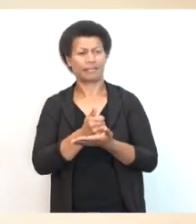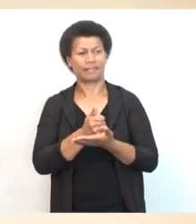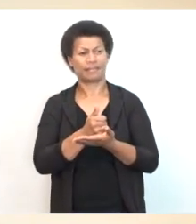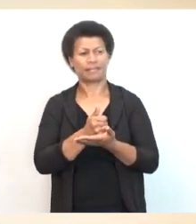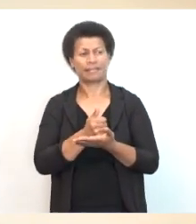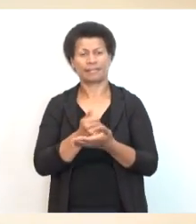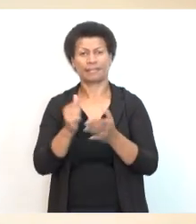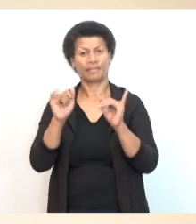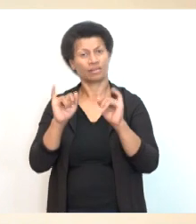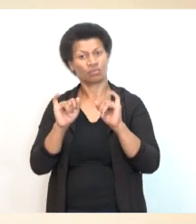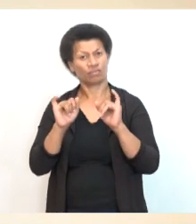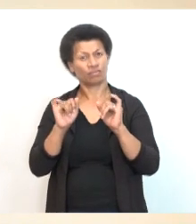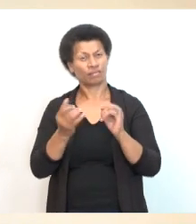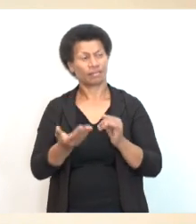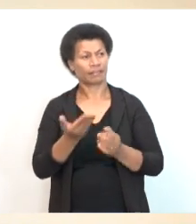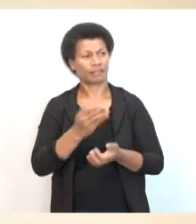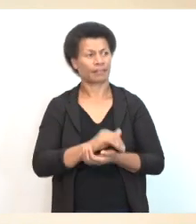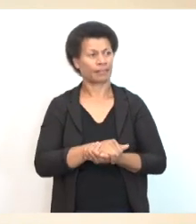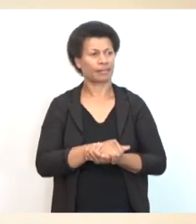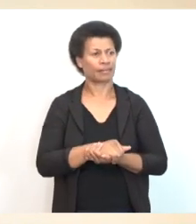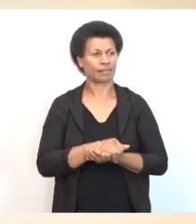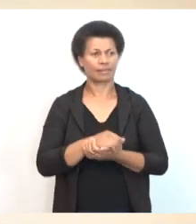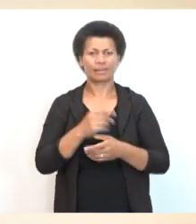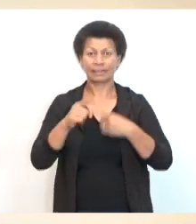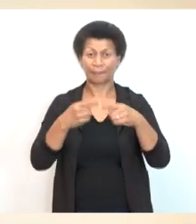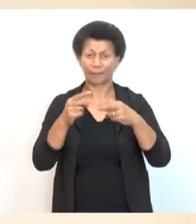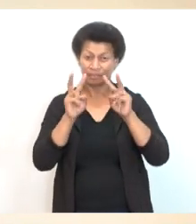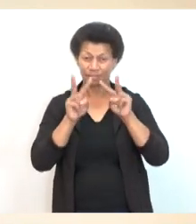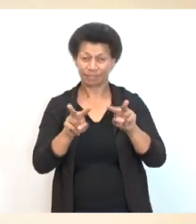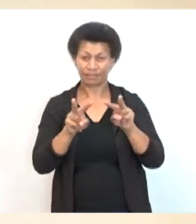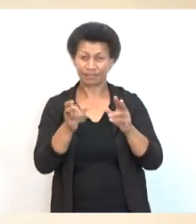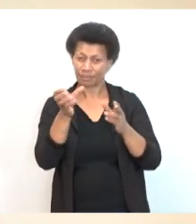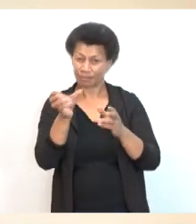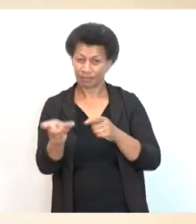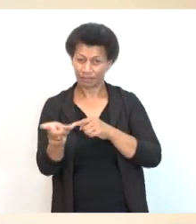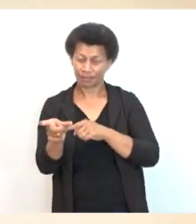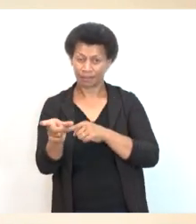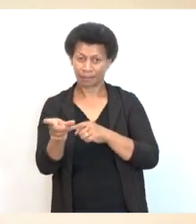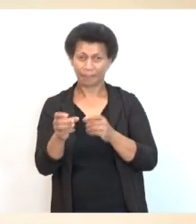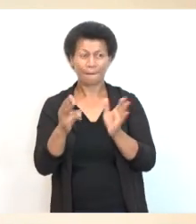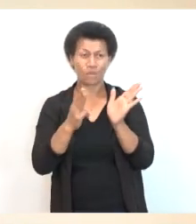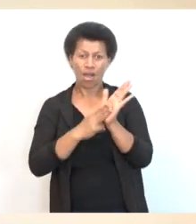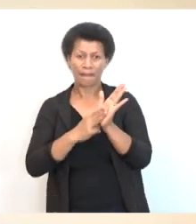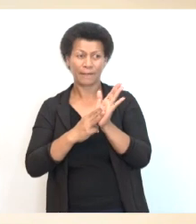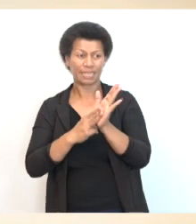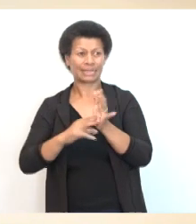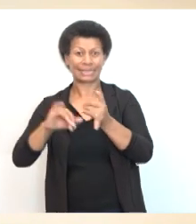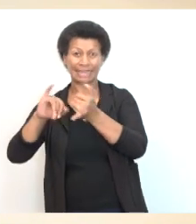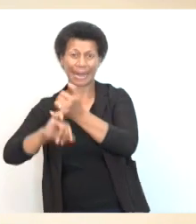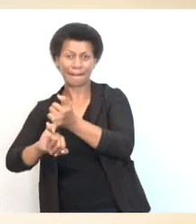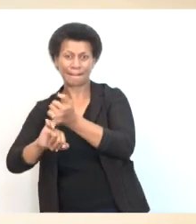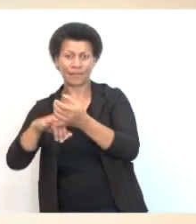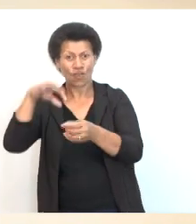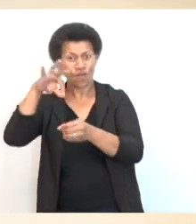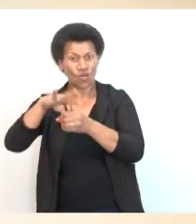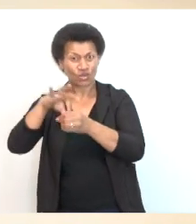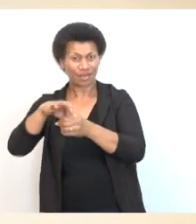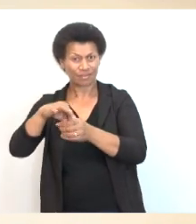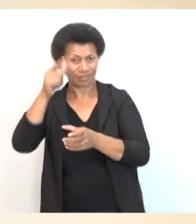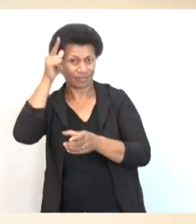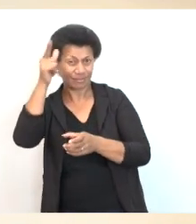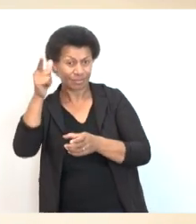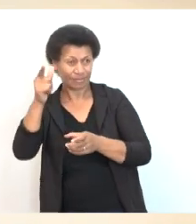whether his tenure is still tenable or not. So just following that, have you received, of the Office of the AG received